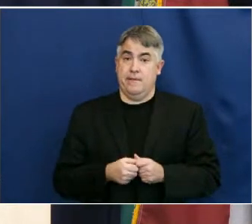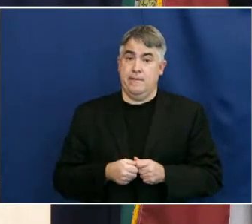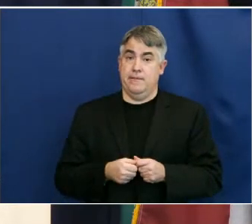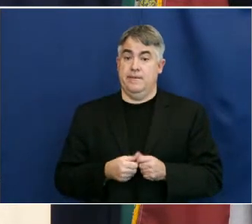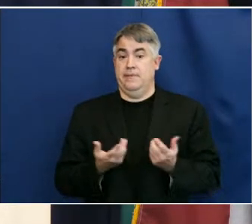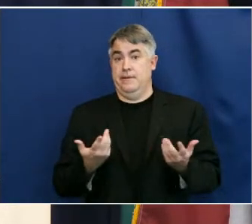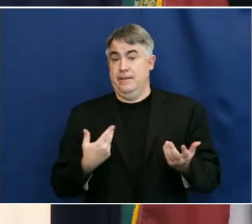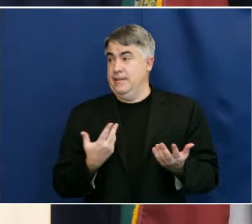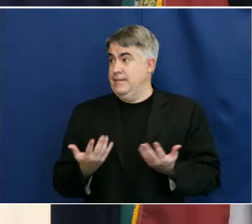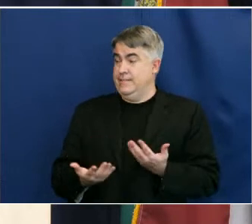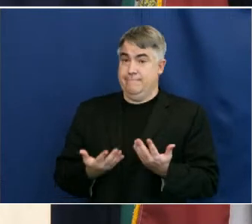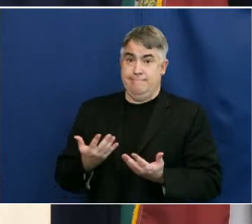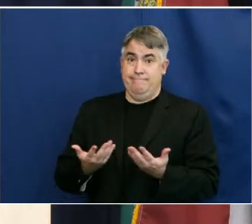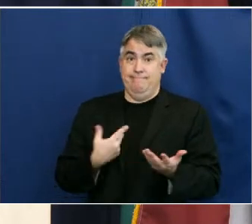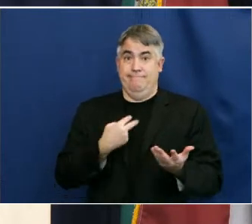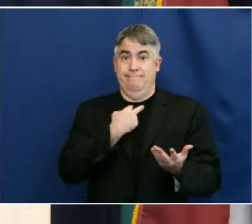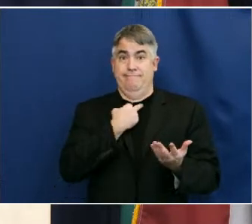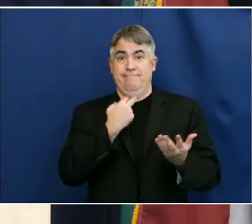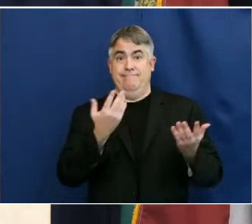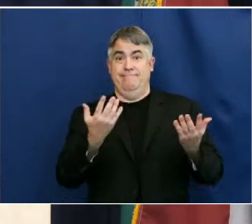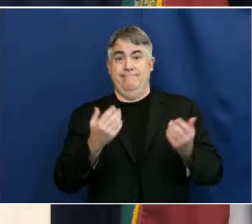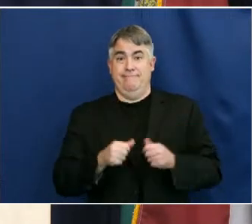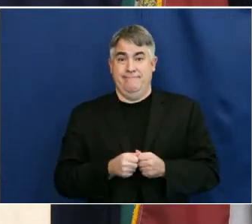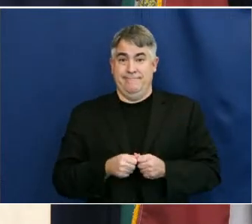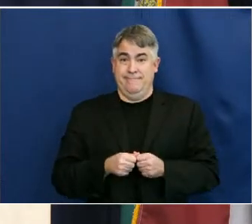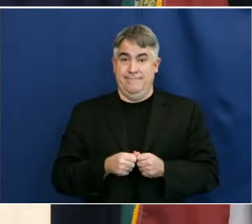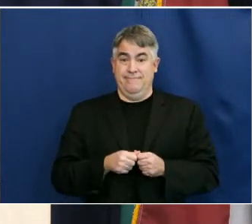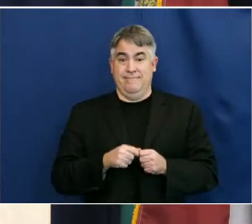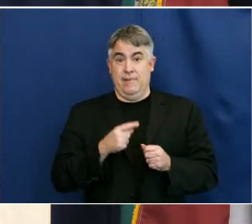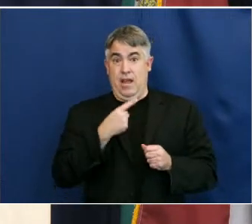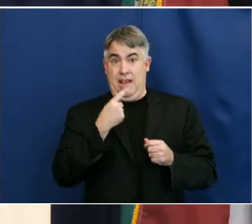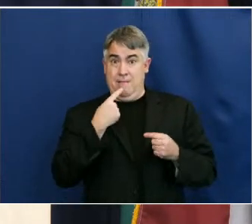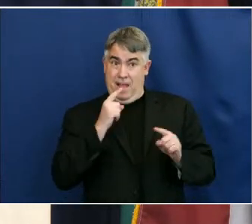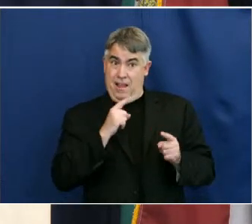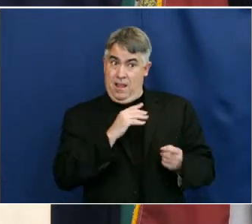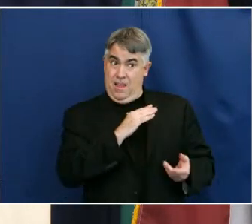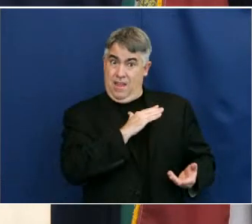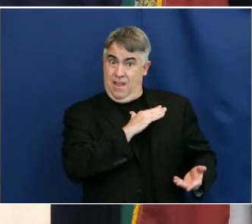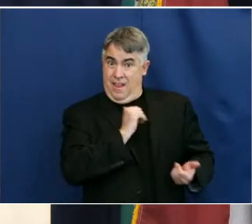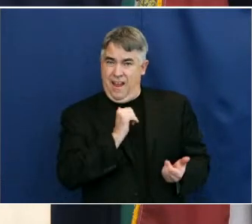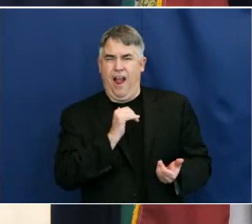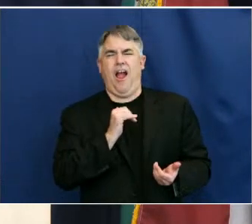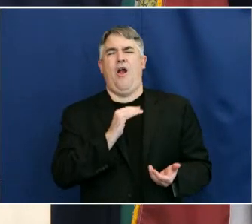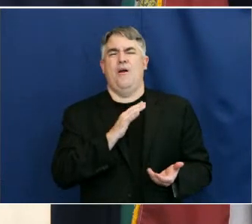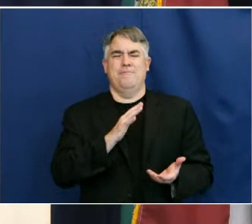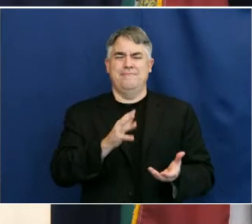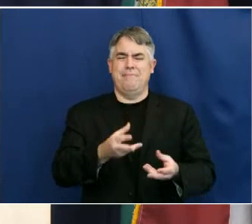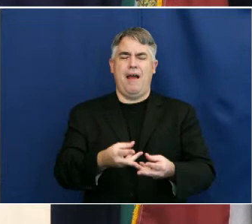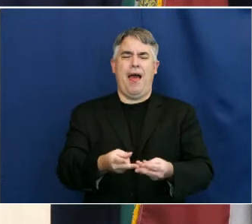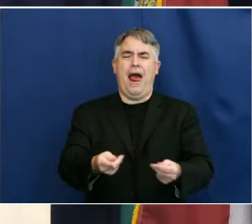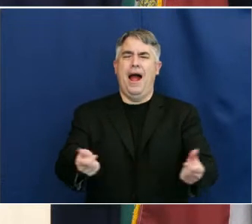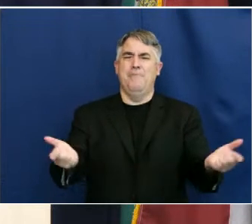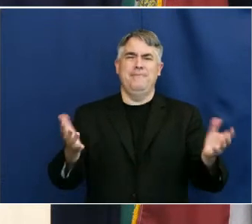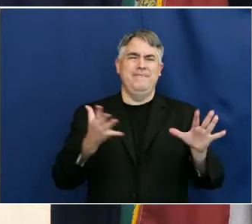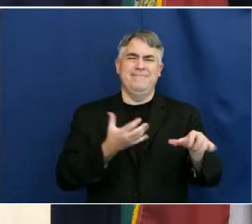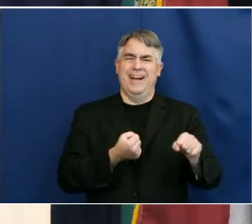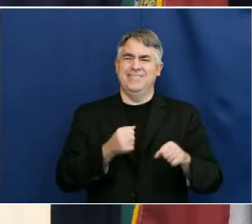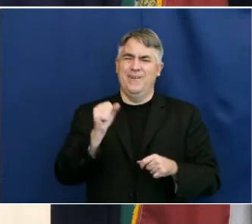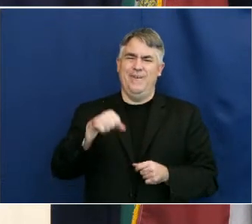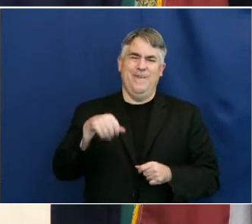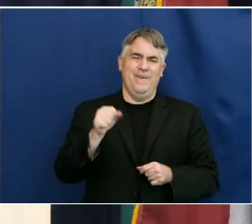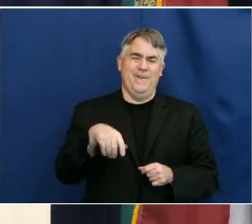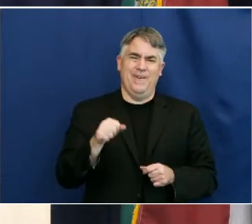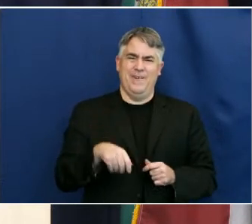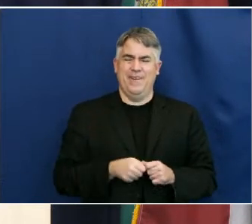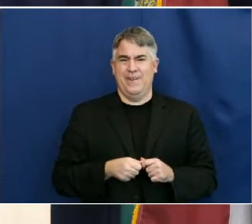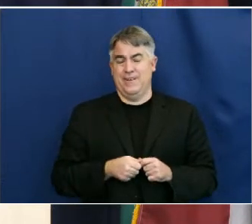when that happens, everyone's life will be much better. That just hasn't actually happened yet. And so every day a team gets up